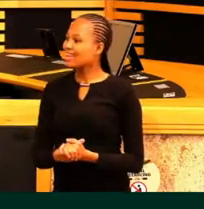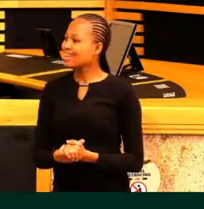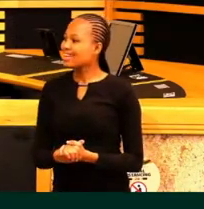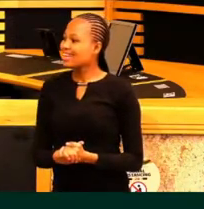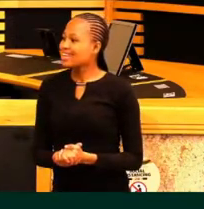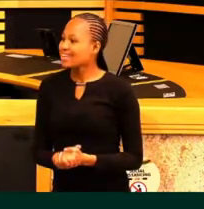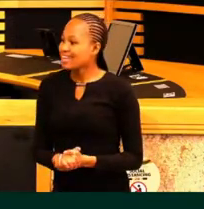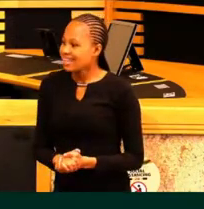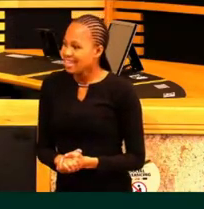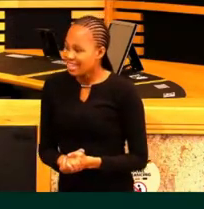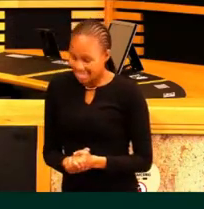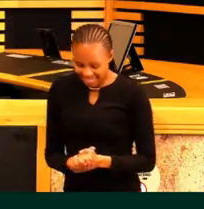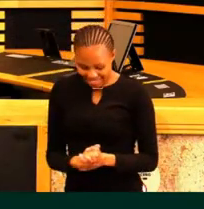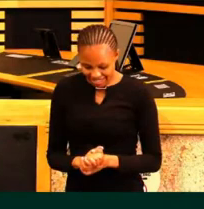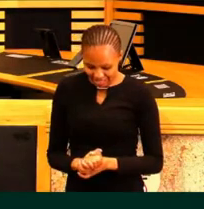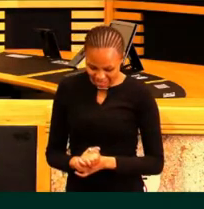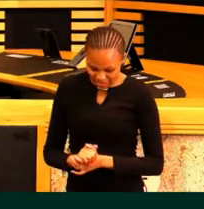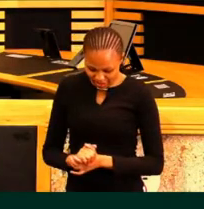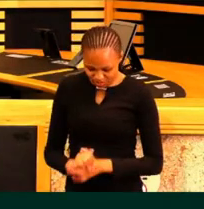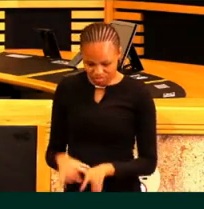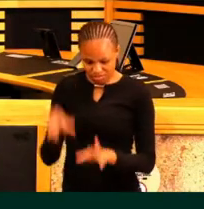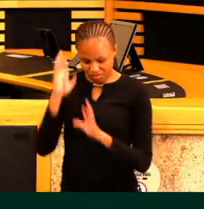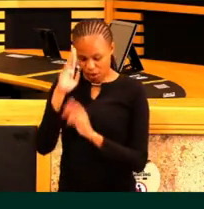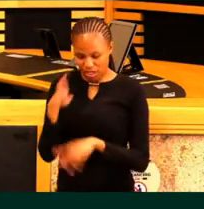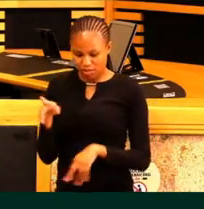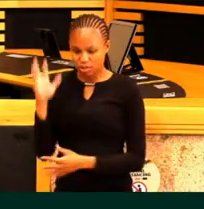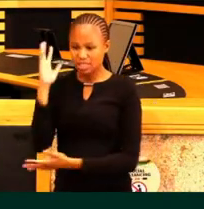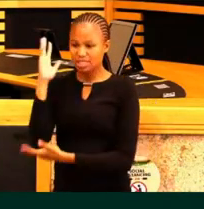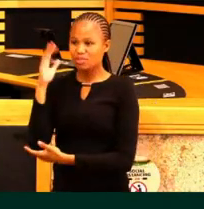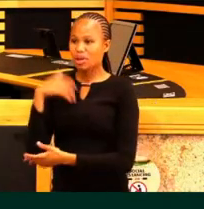and honorable speakers